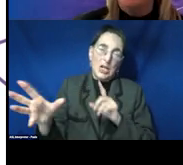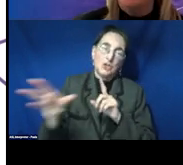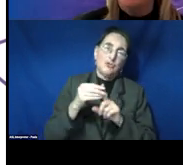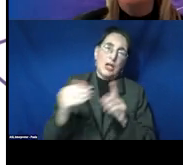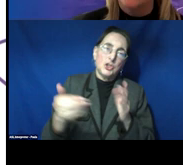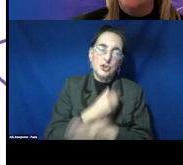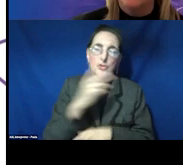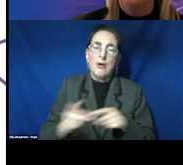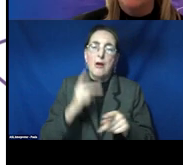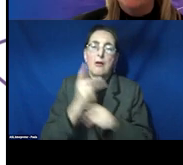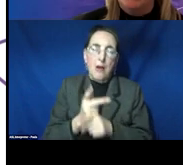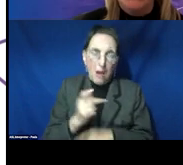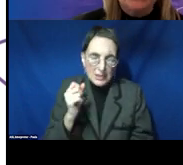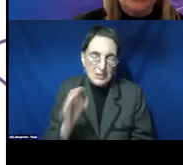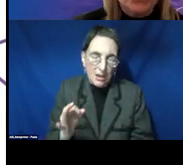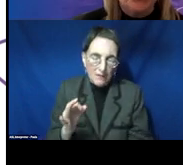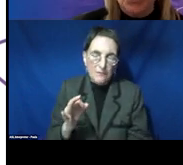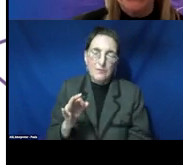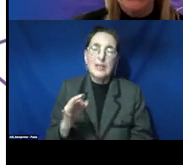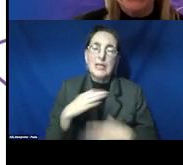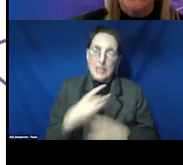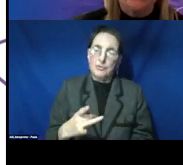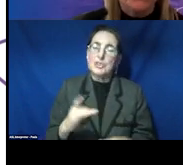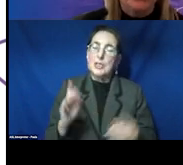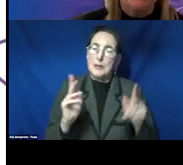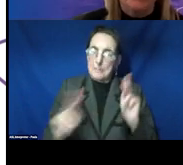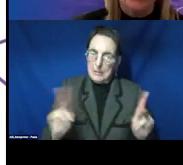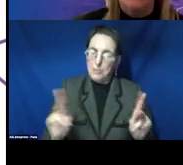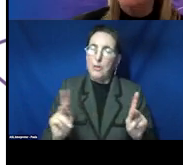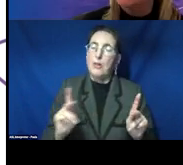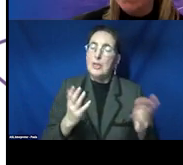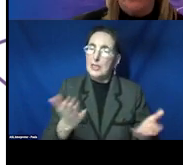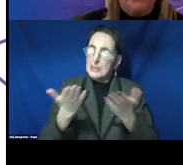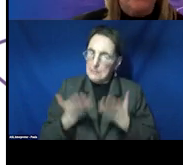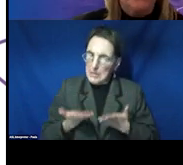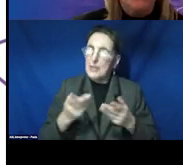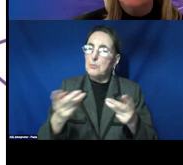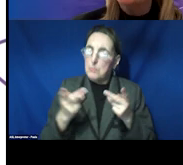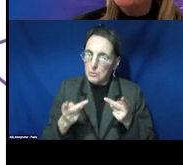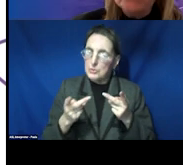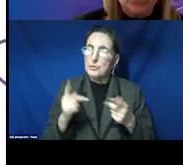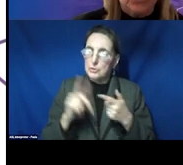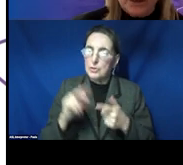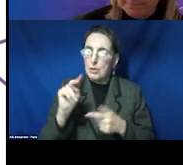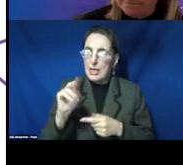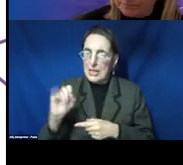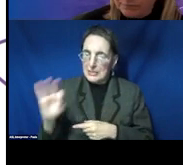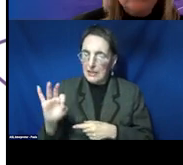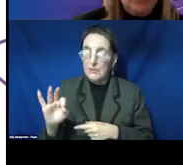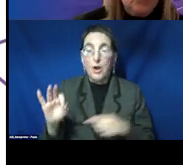types of interested parties in submission of proposals to NSF.